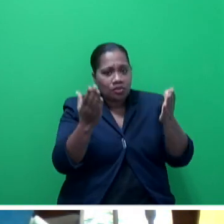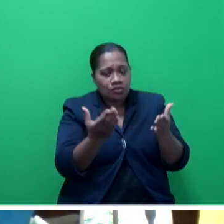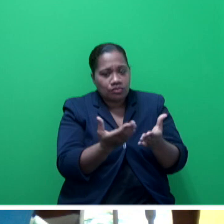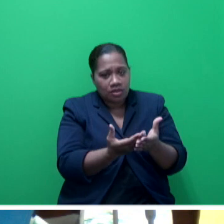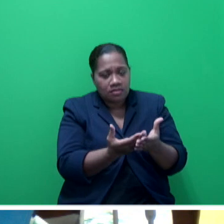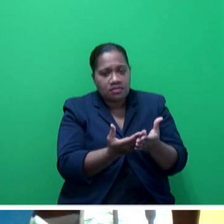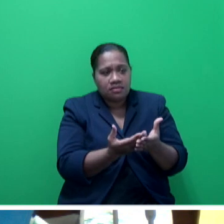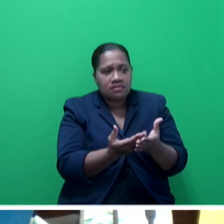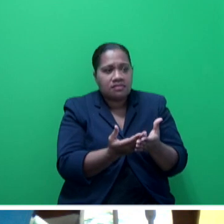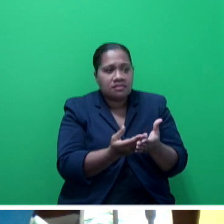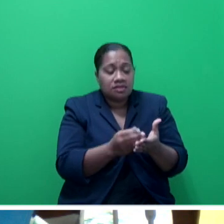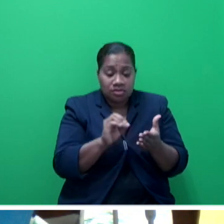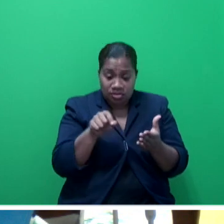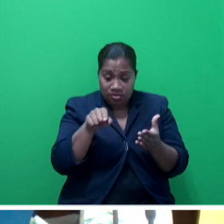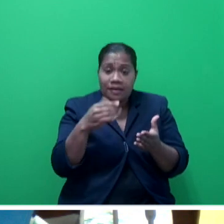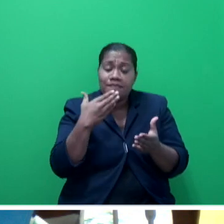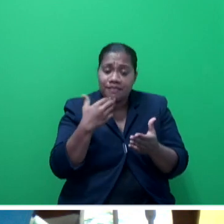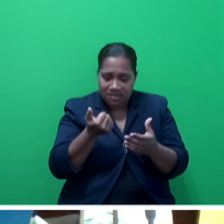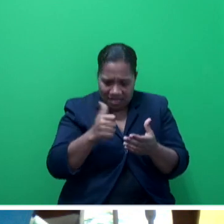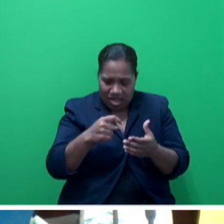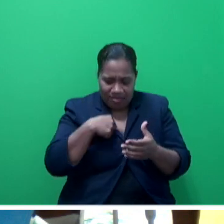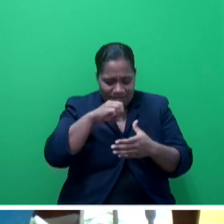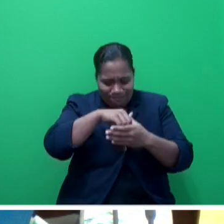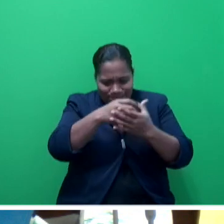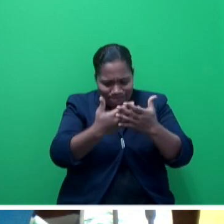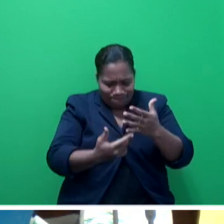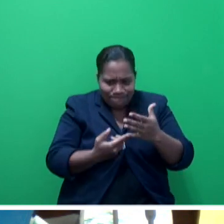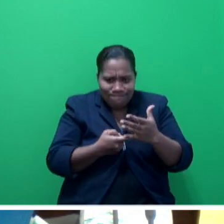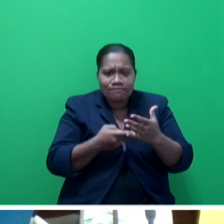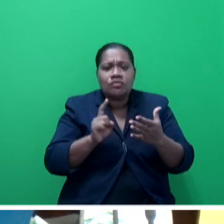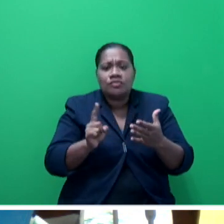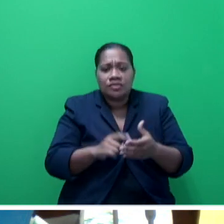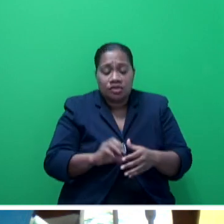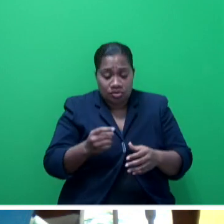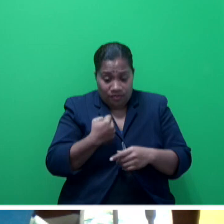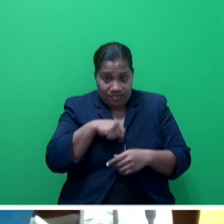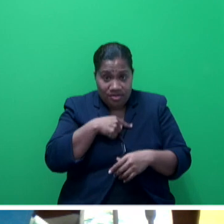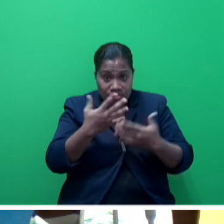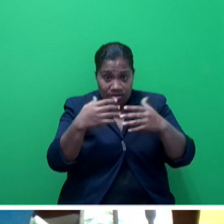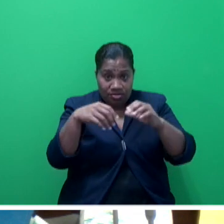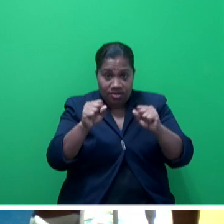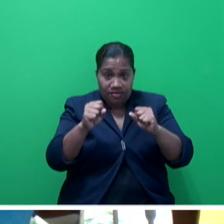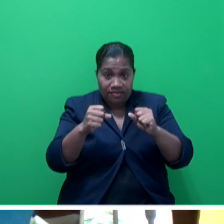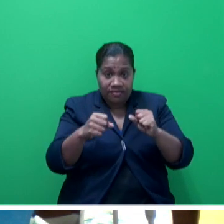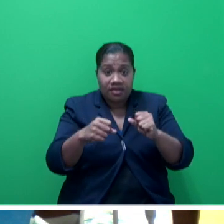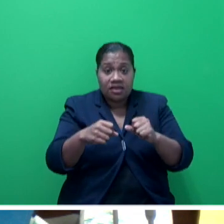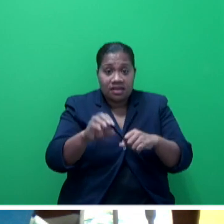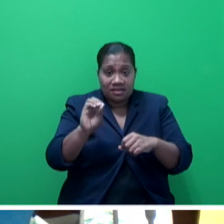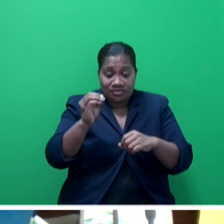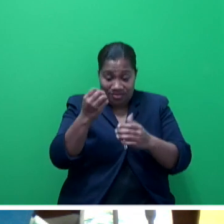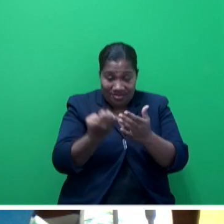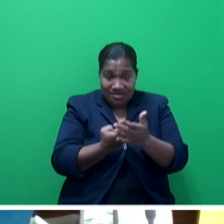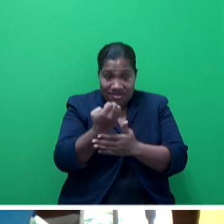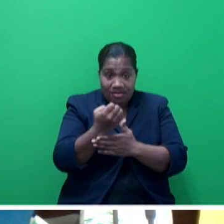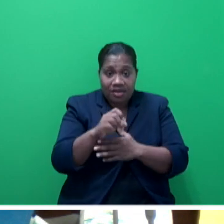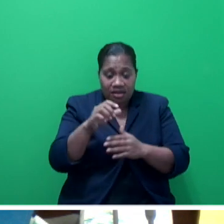please allow me to provide context. In order to achieve a net zero global economy and keep global temperatures well below